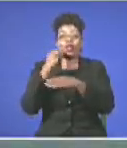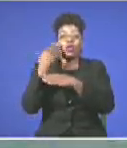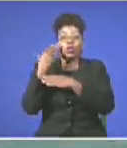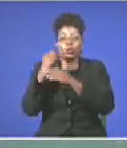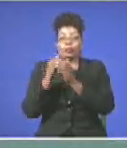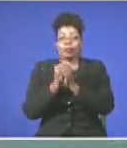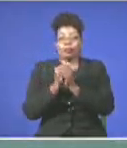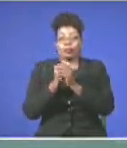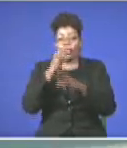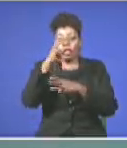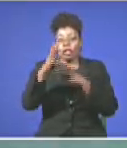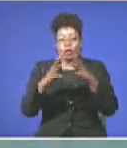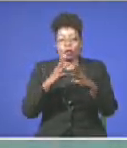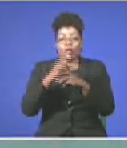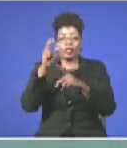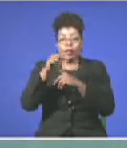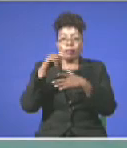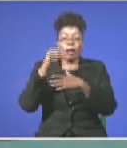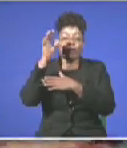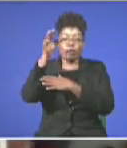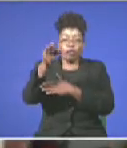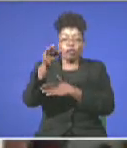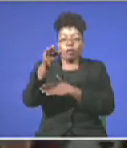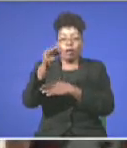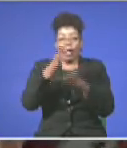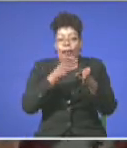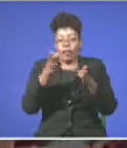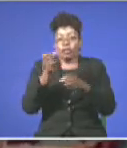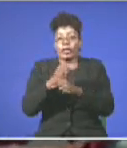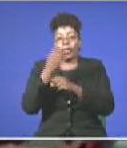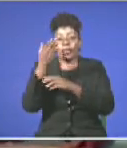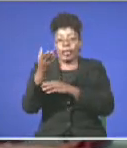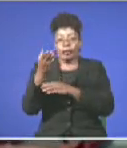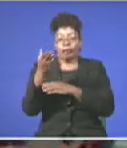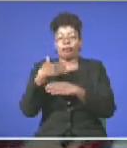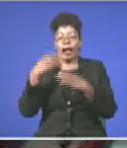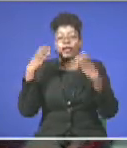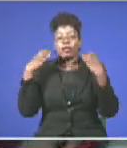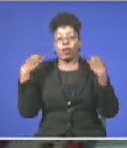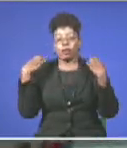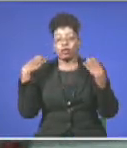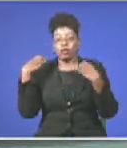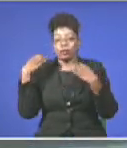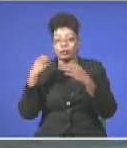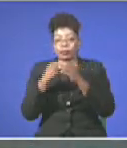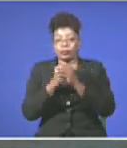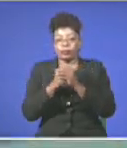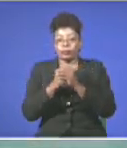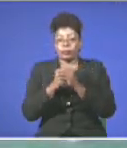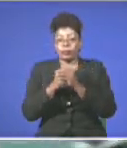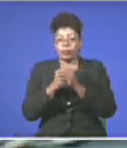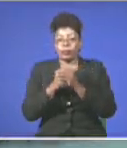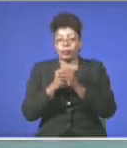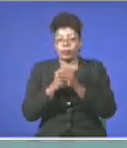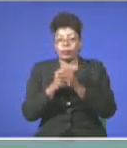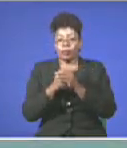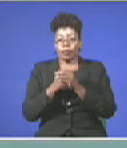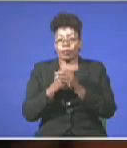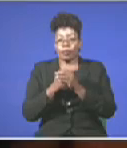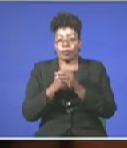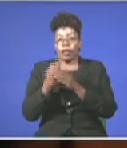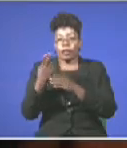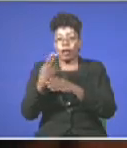and World Champs in my future, and I plan to get there. To my coach, Edna Rule, and Mr. Cartwright in pole vault, they are